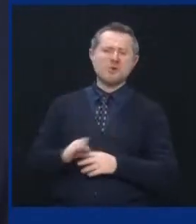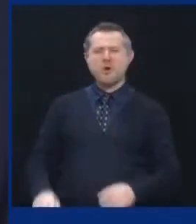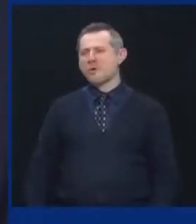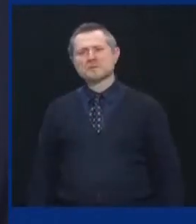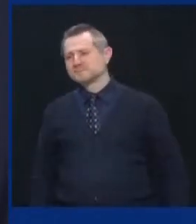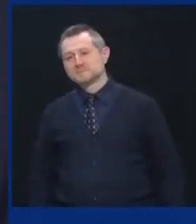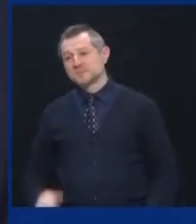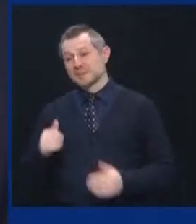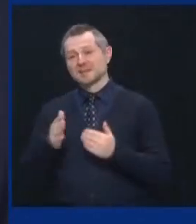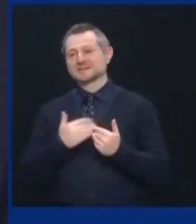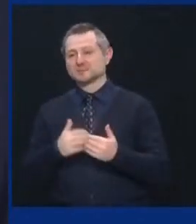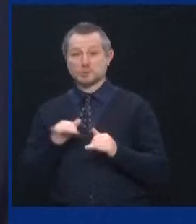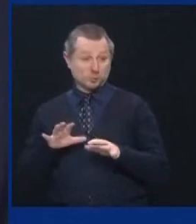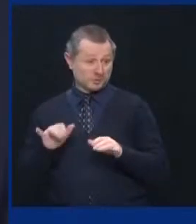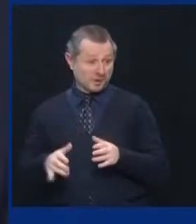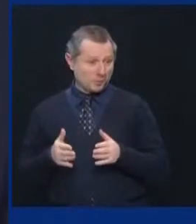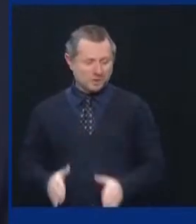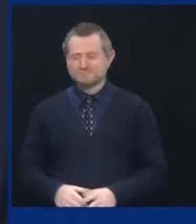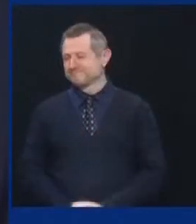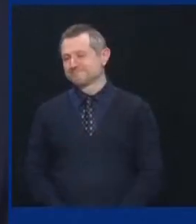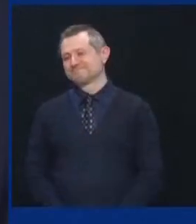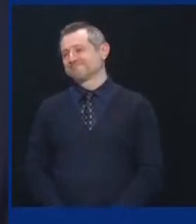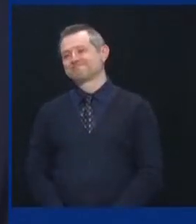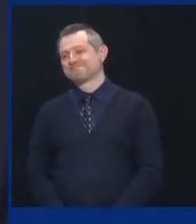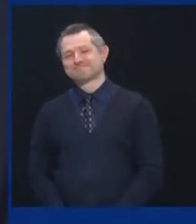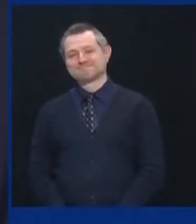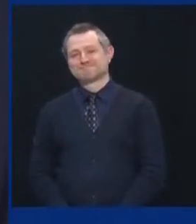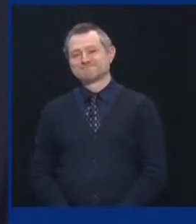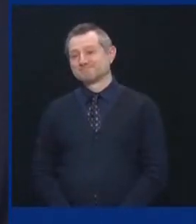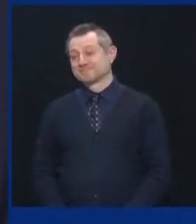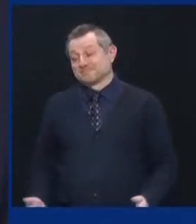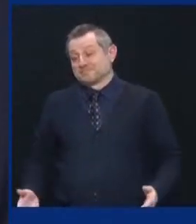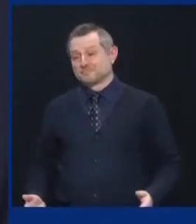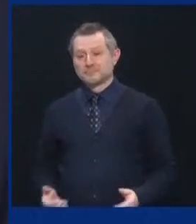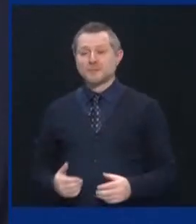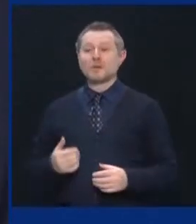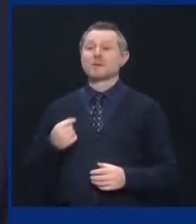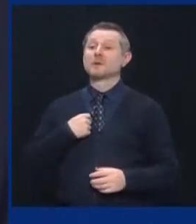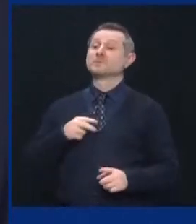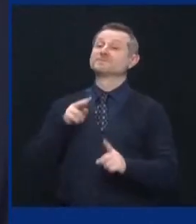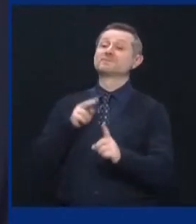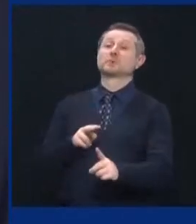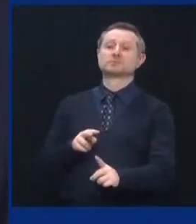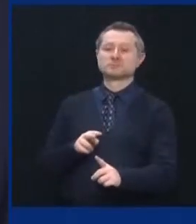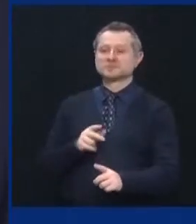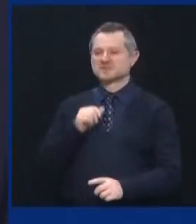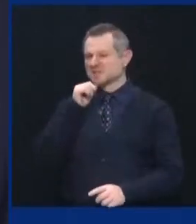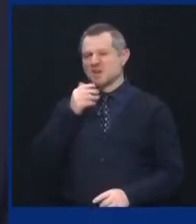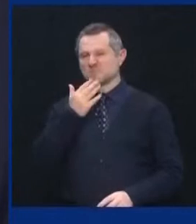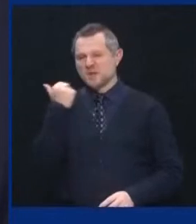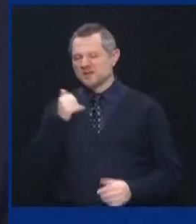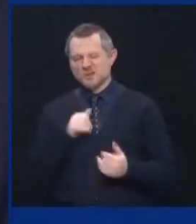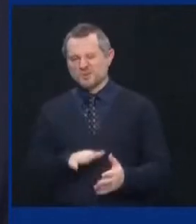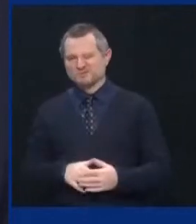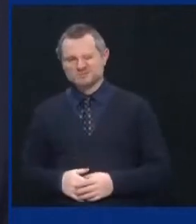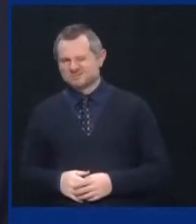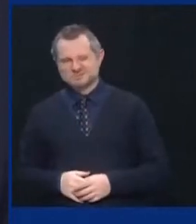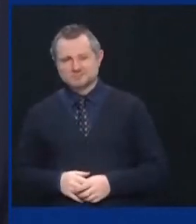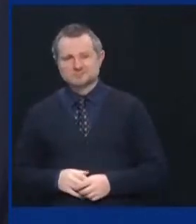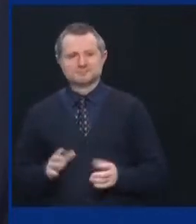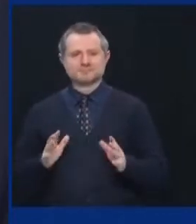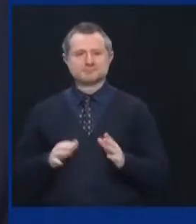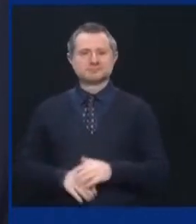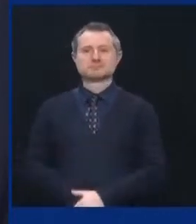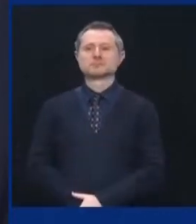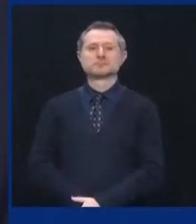easy, but to me, it's not the best that we can do.